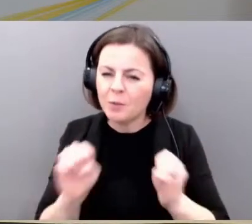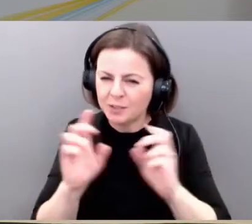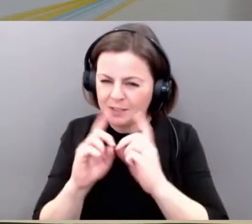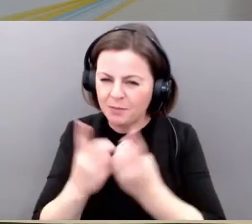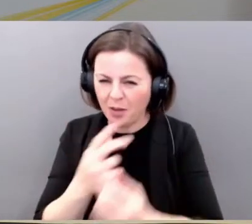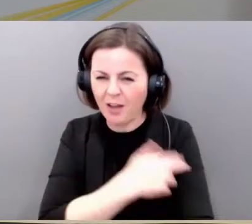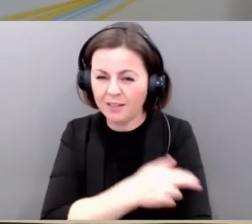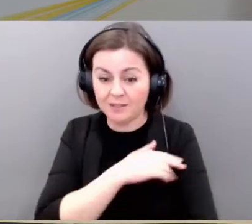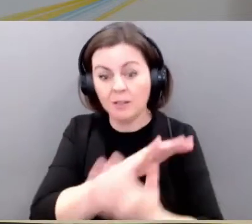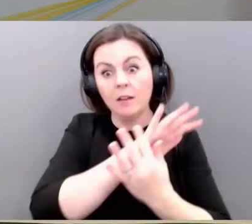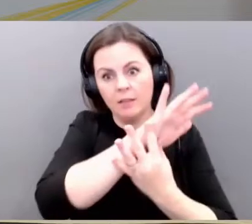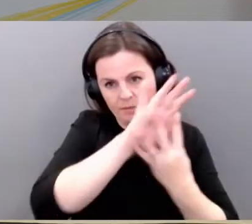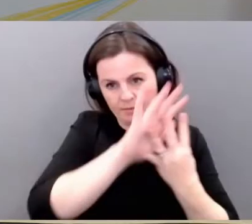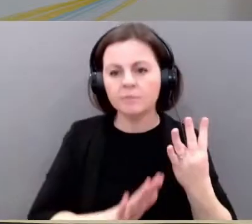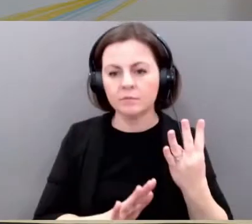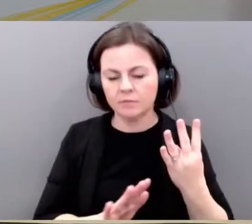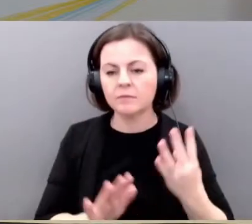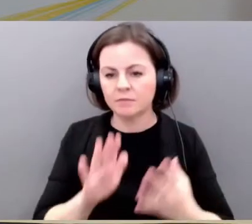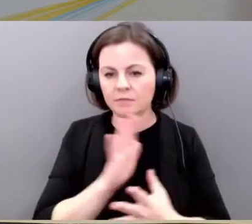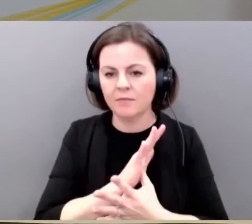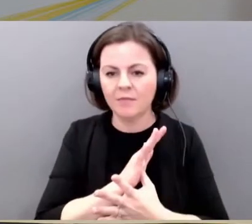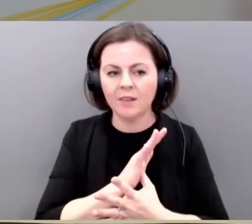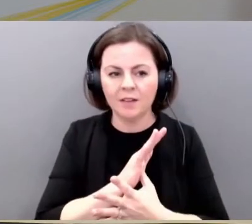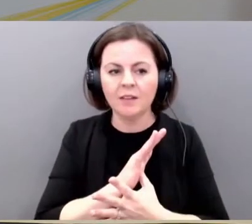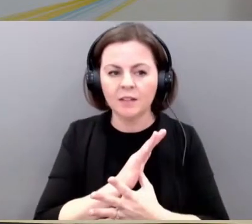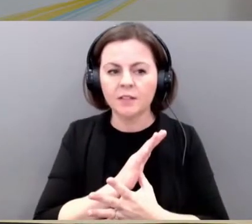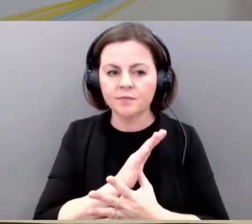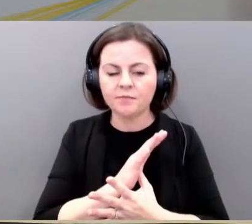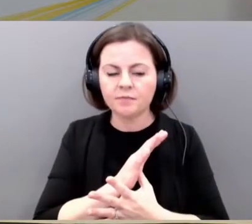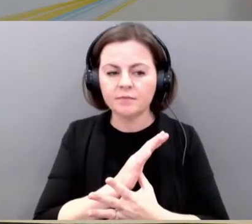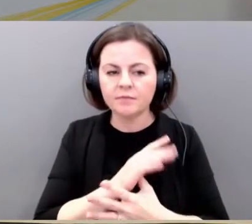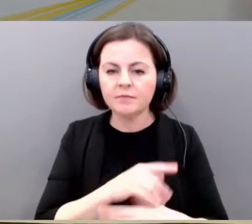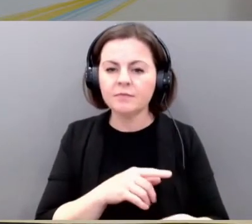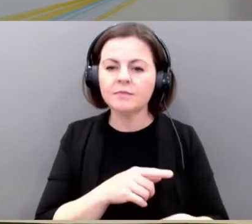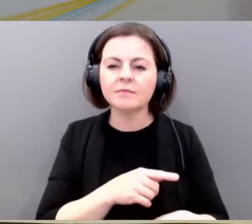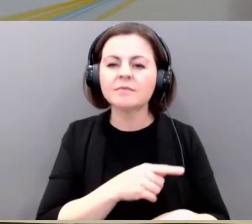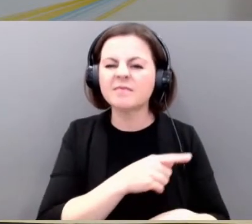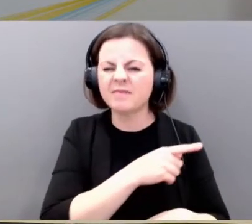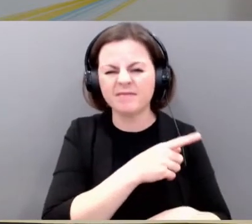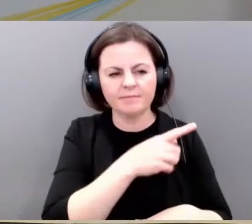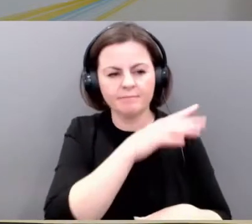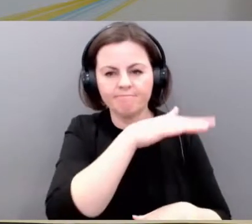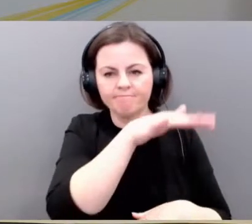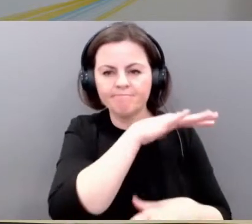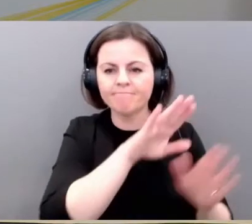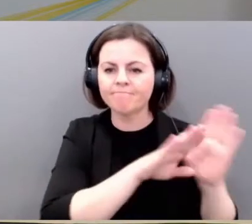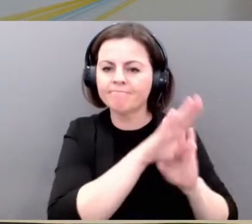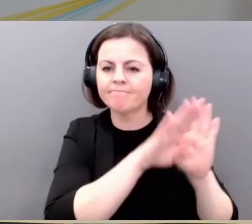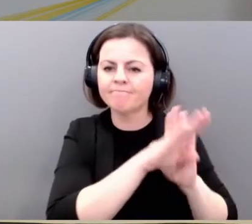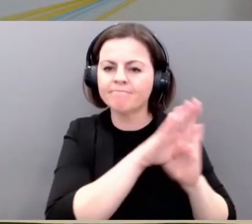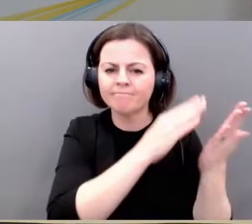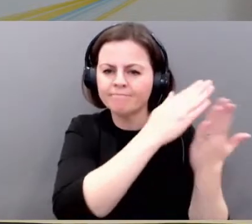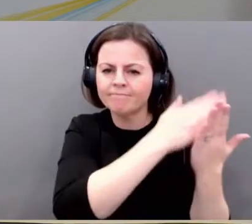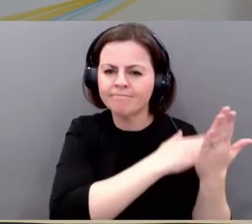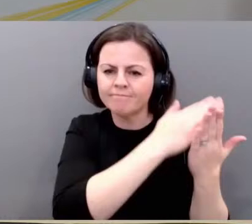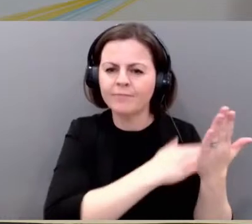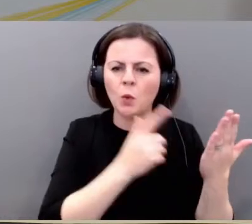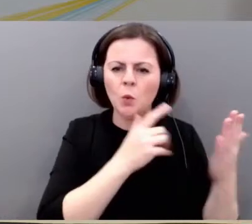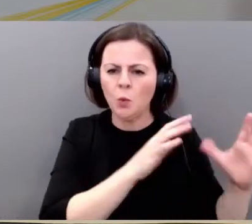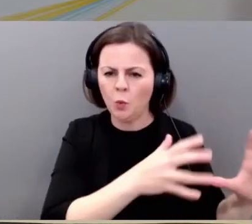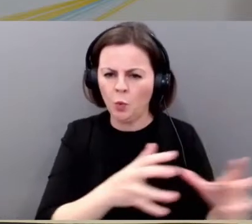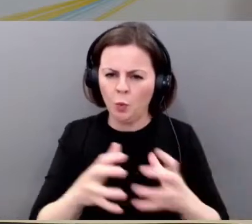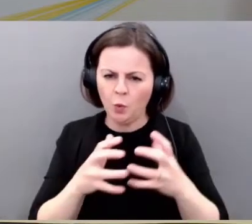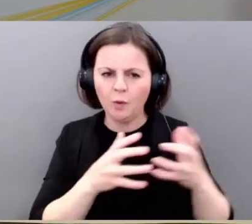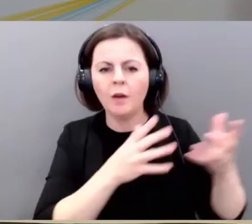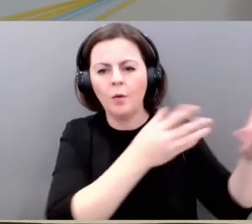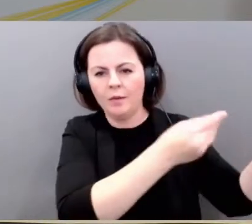being provided a final list of the groups, and they need to look at the numbers of